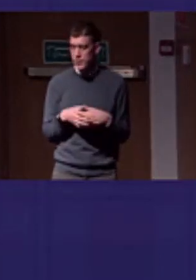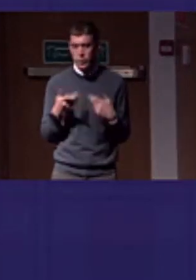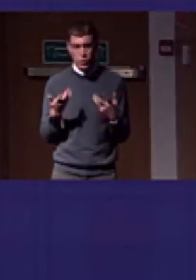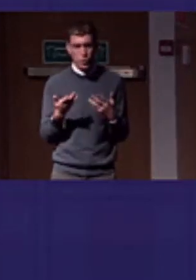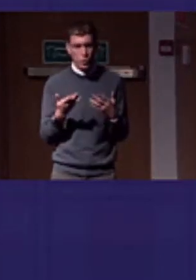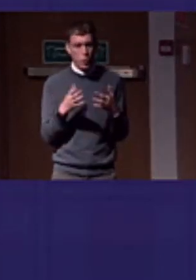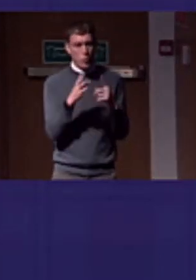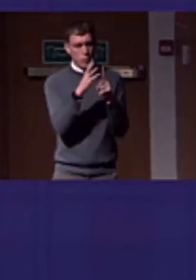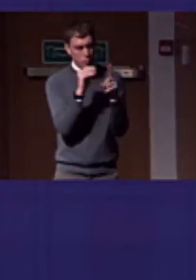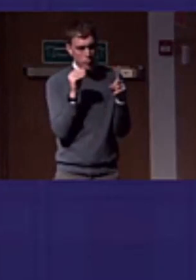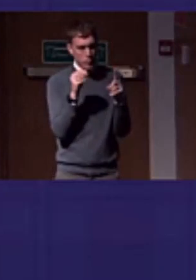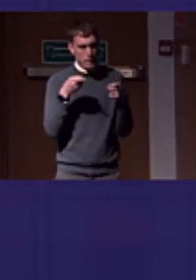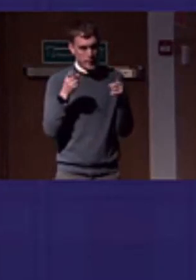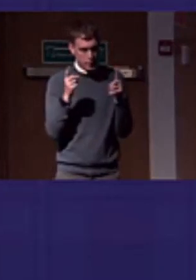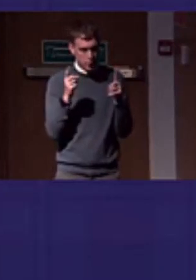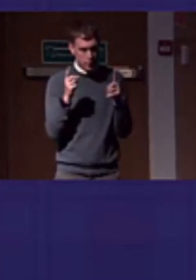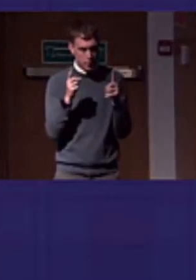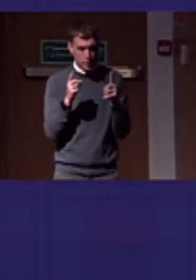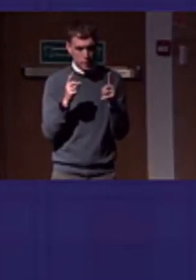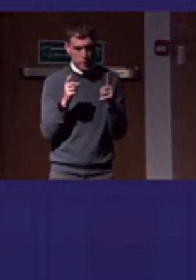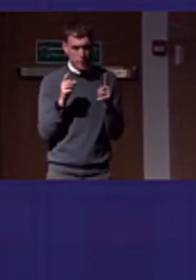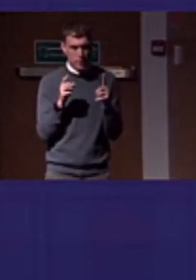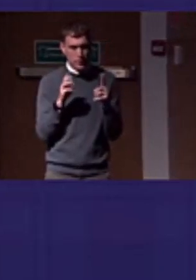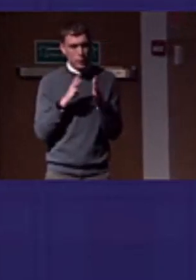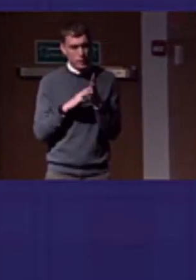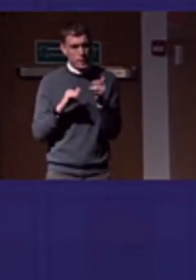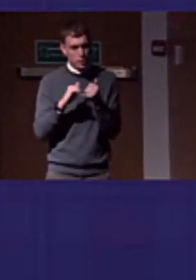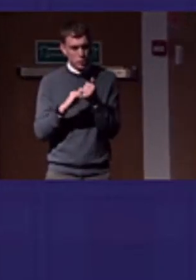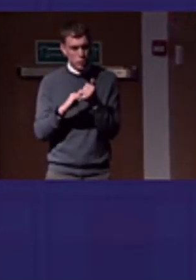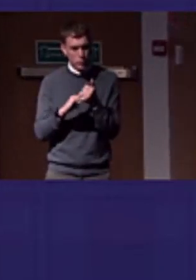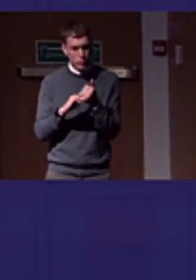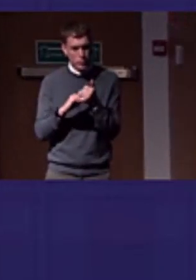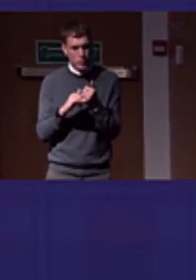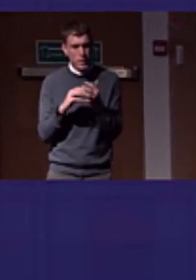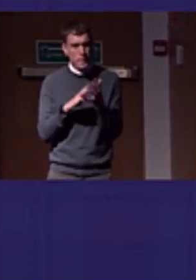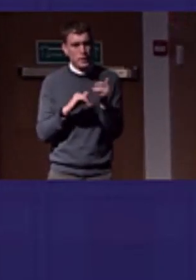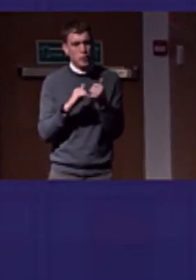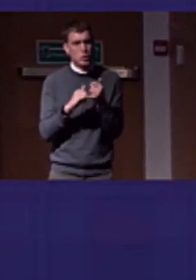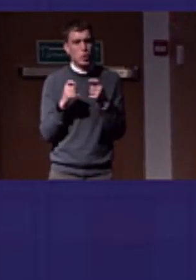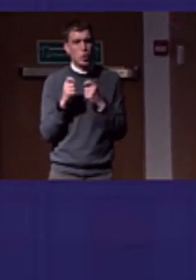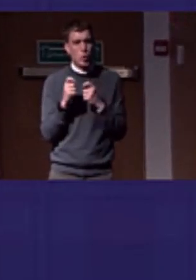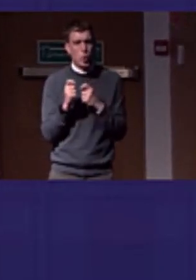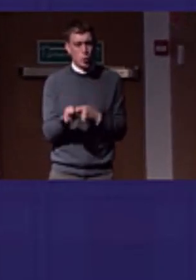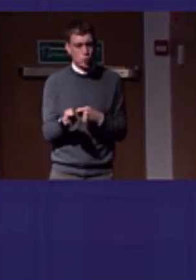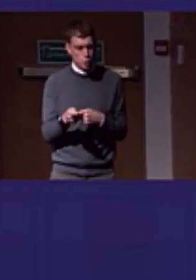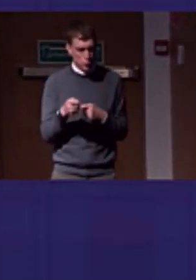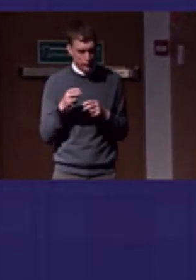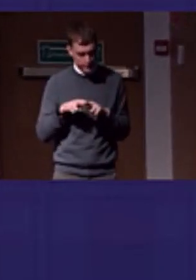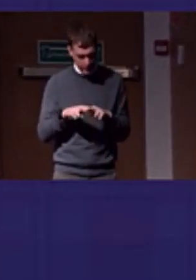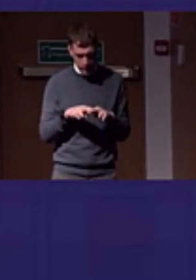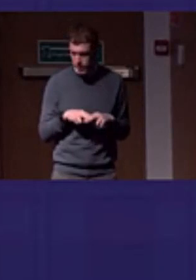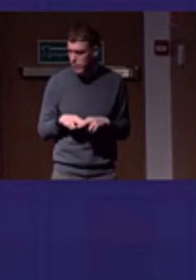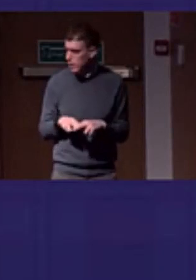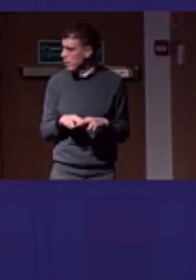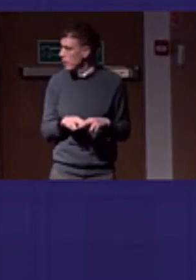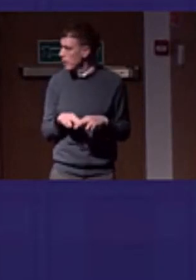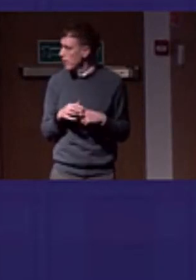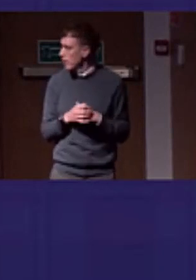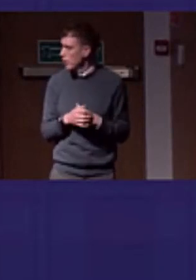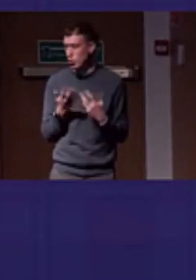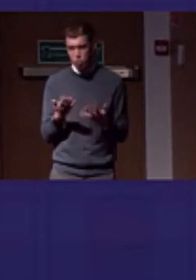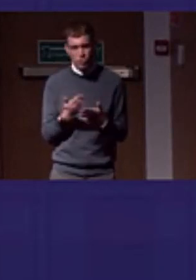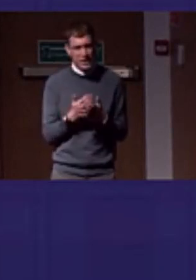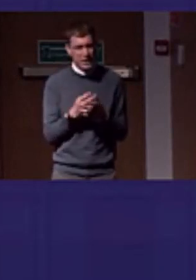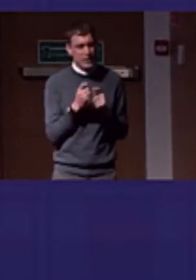model, coach, care mode, right? At Microsoft, we have this framework called model, coach, care. You model the behavior you want to see, you coach your folks to